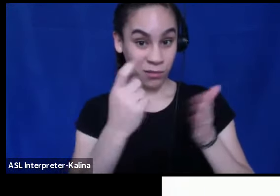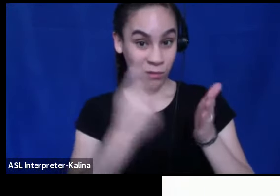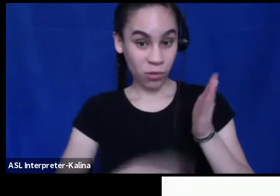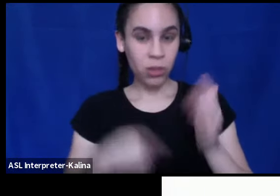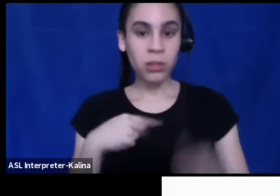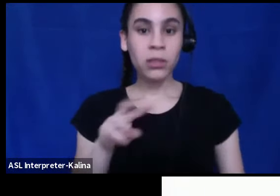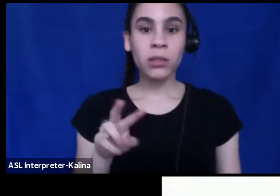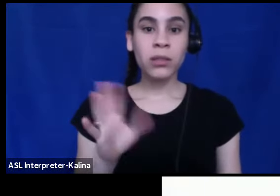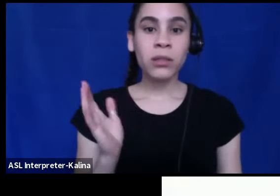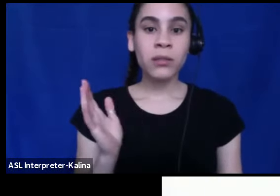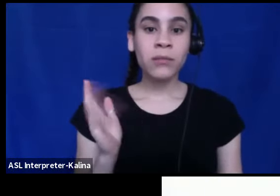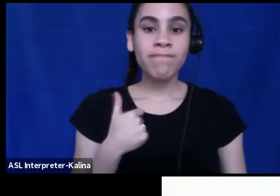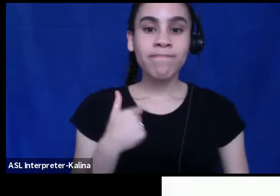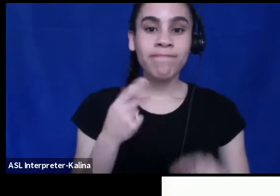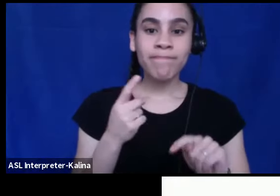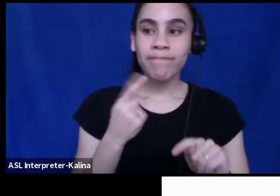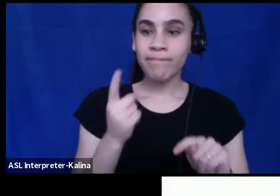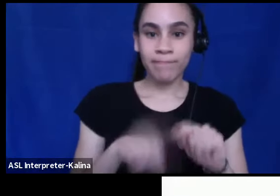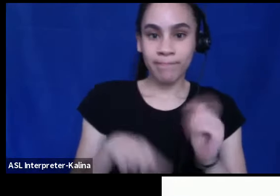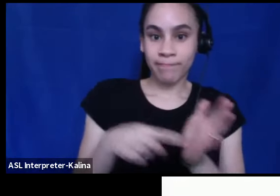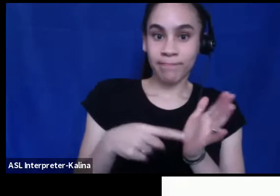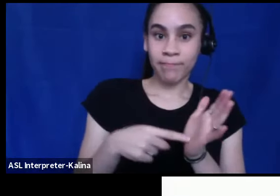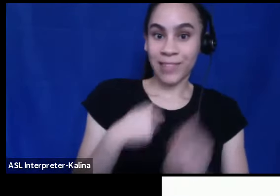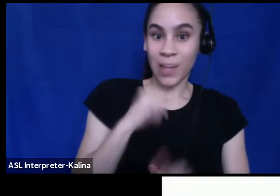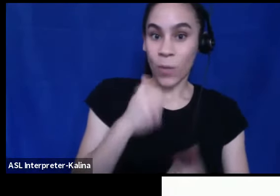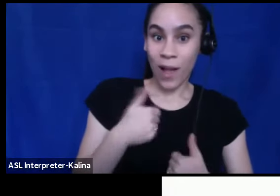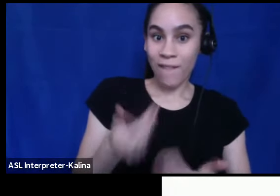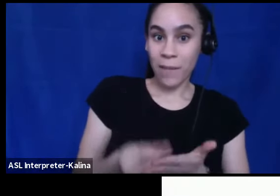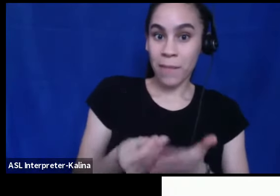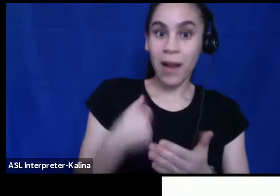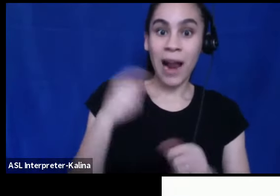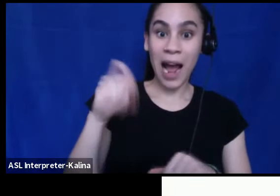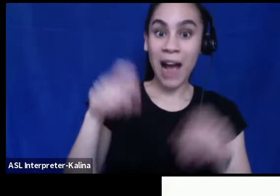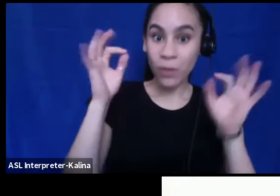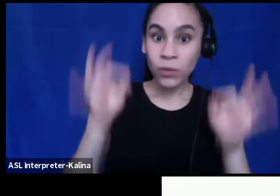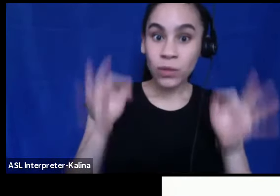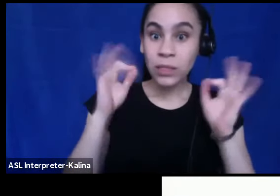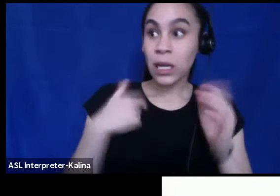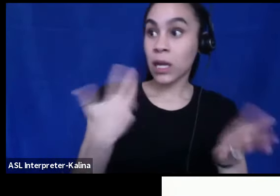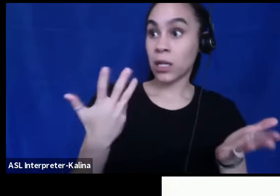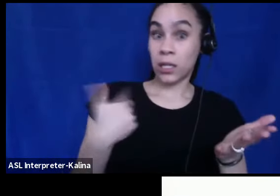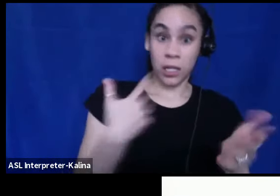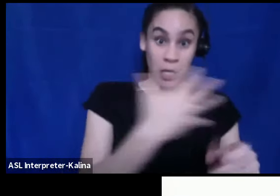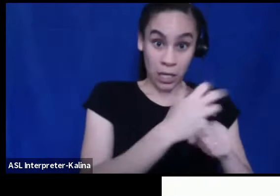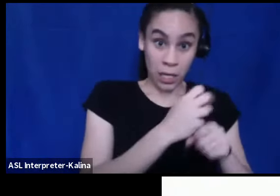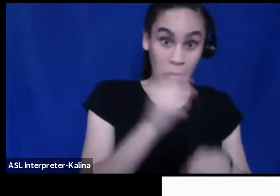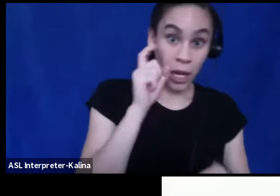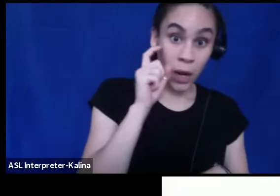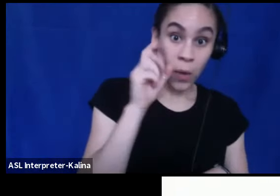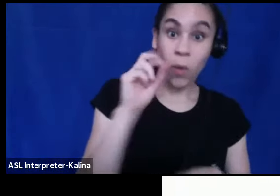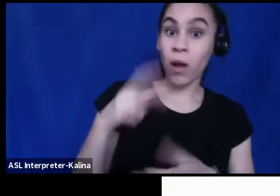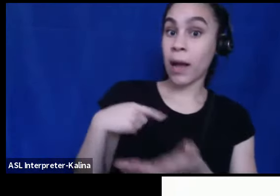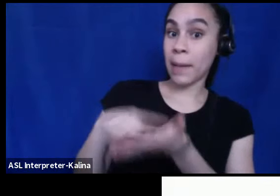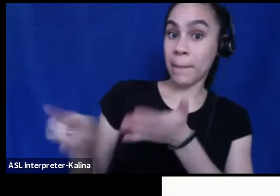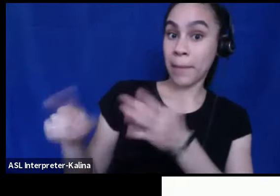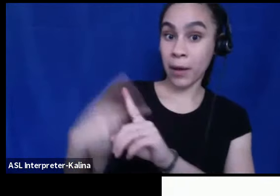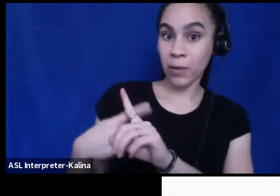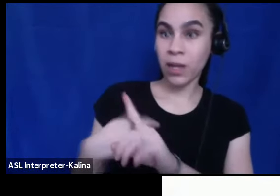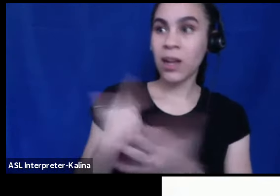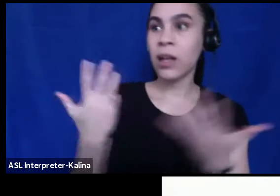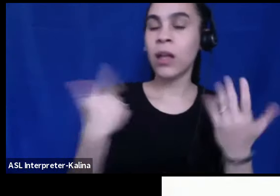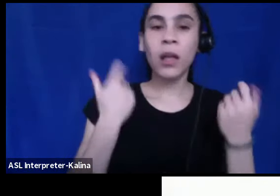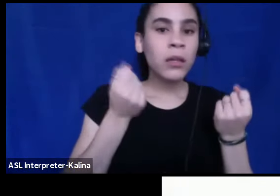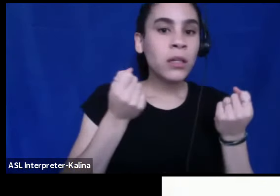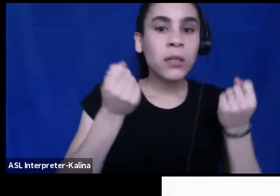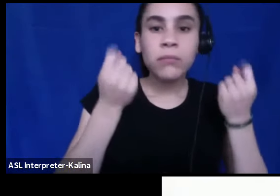that kind of money. And I had to decide between getting hearing aids and paying my rent. And I just couldn't understand, like, why